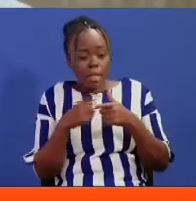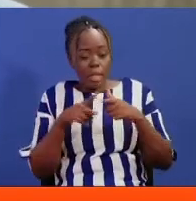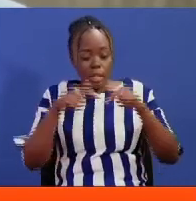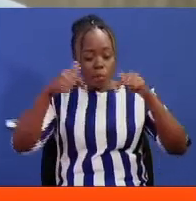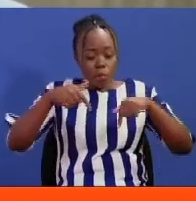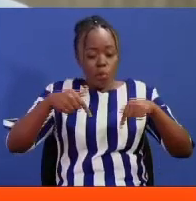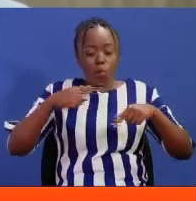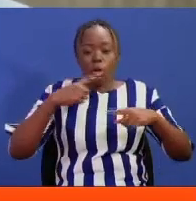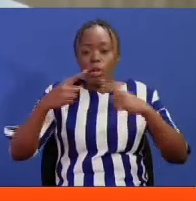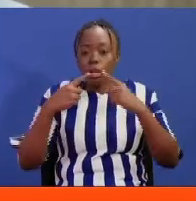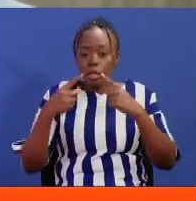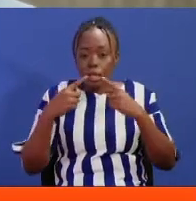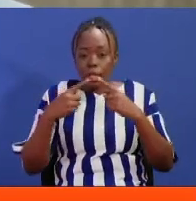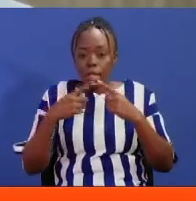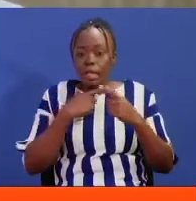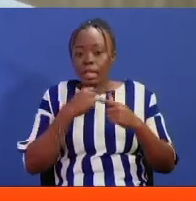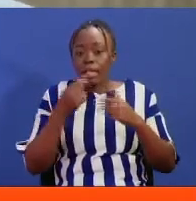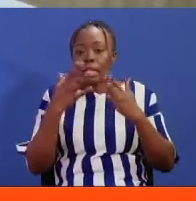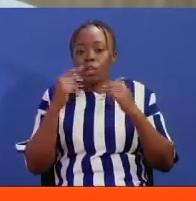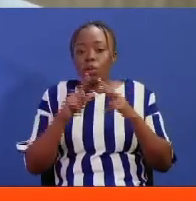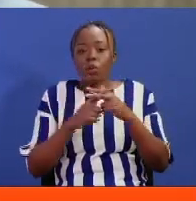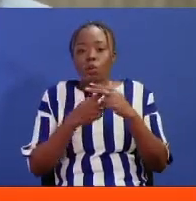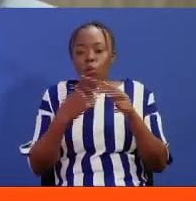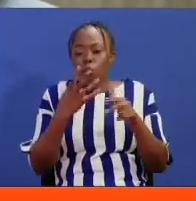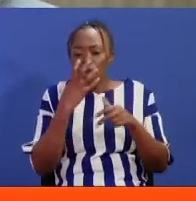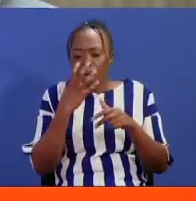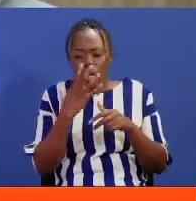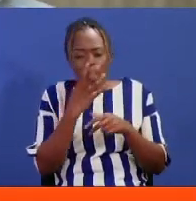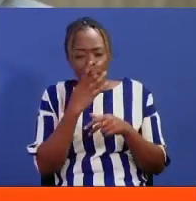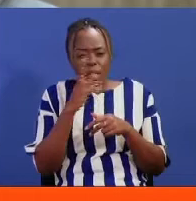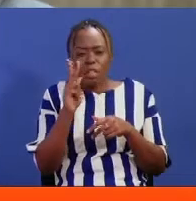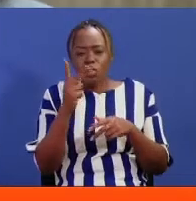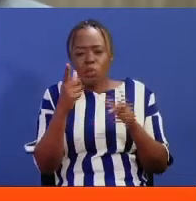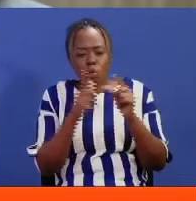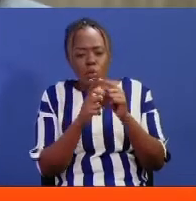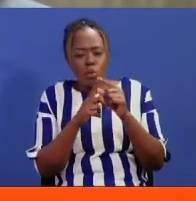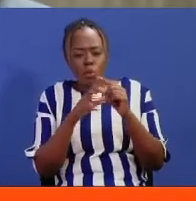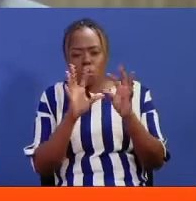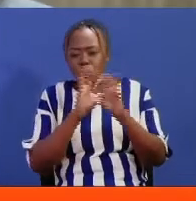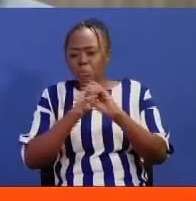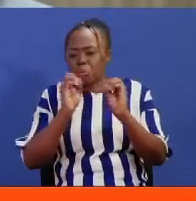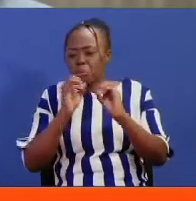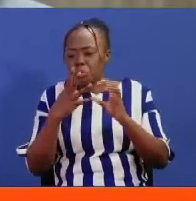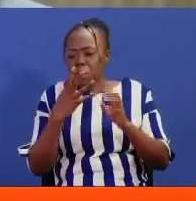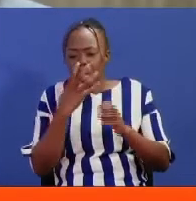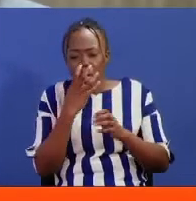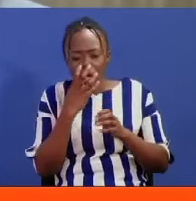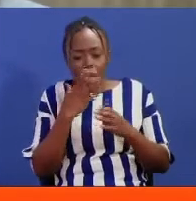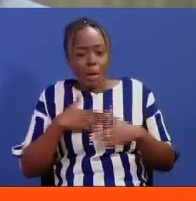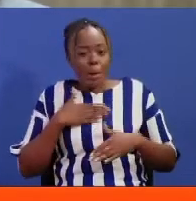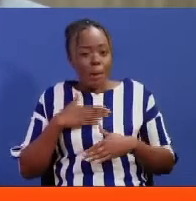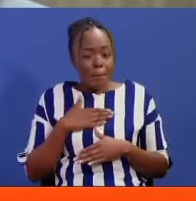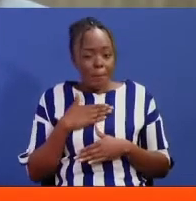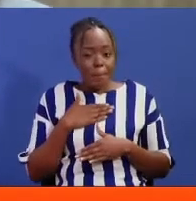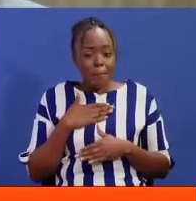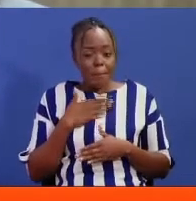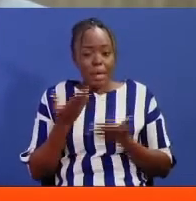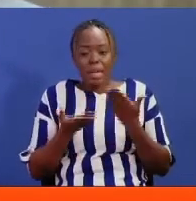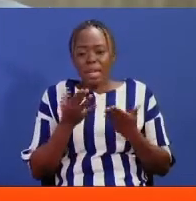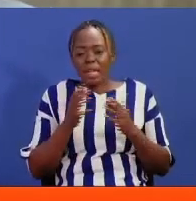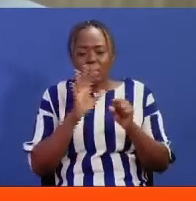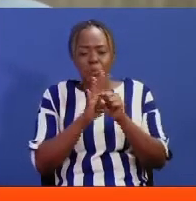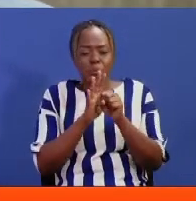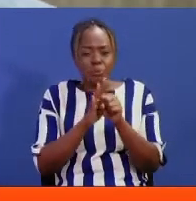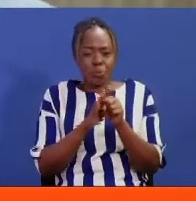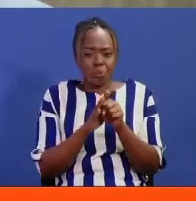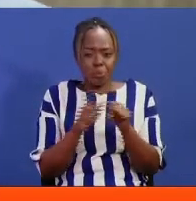started talking, like I started coughing. I could not like do 2 words without coughing. So my symptoms were like too much,